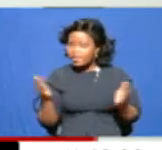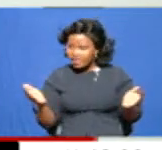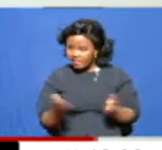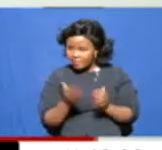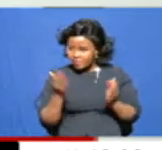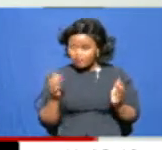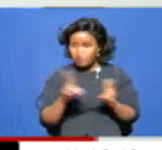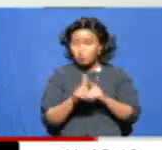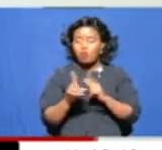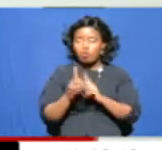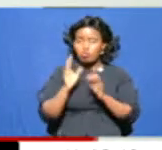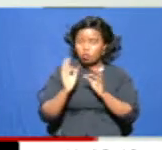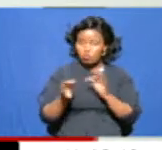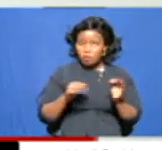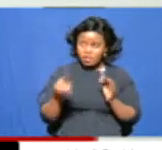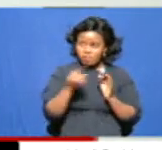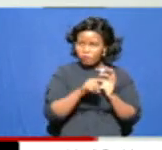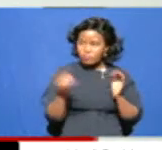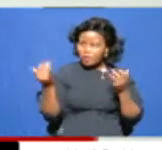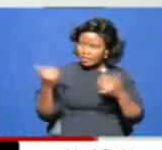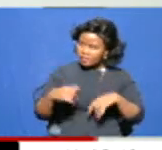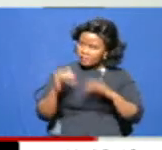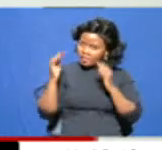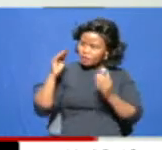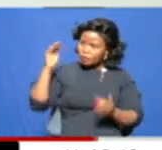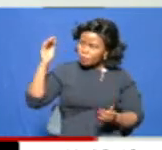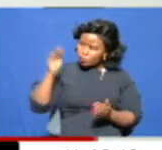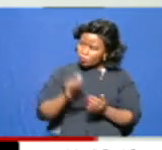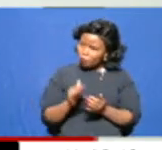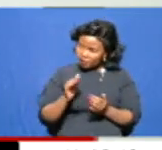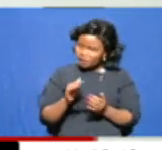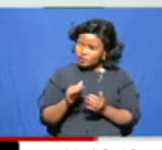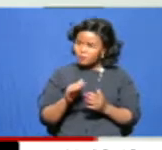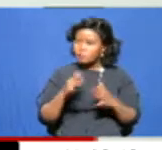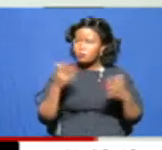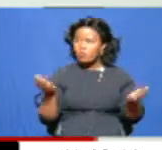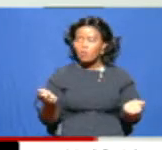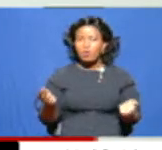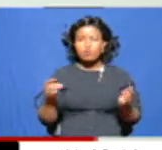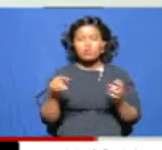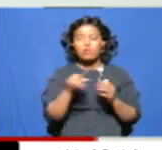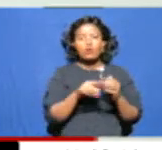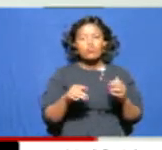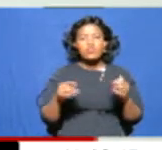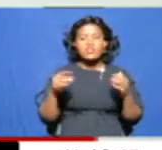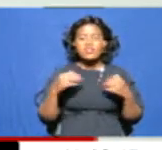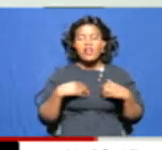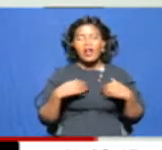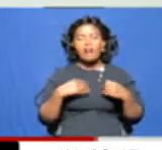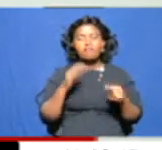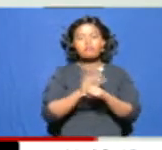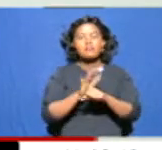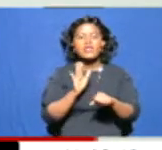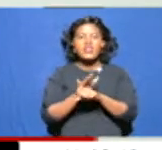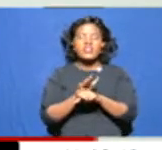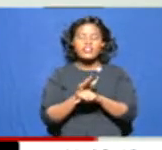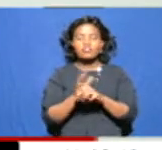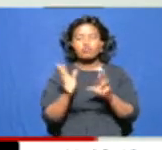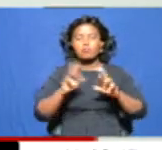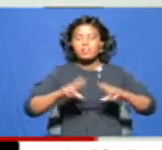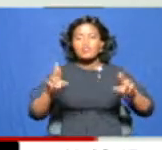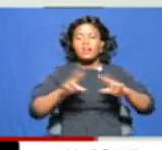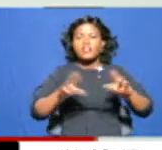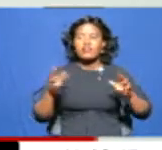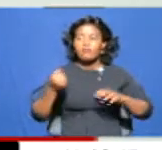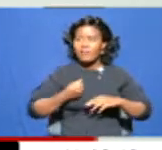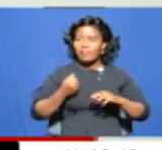when we lower the, or when we put the bar so that we can accommodate girls. It's very difficult